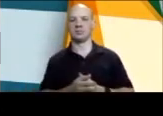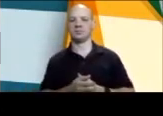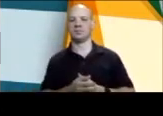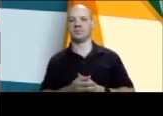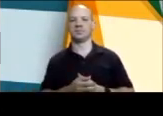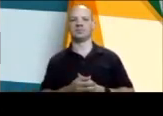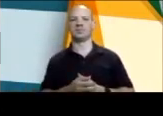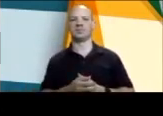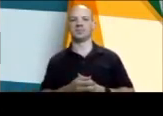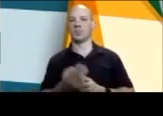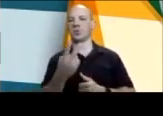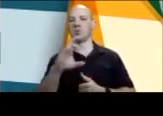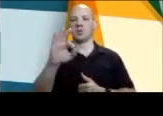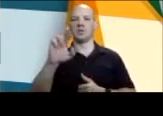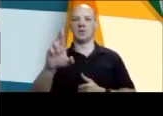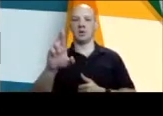2 CFR